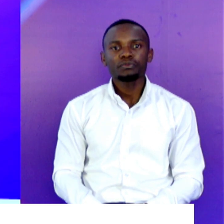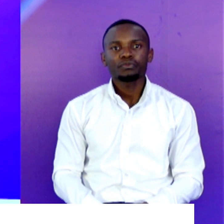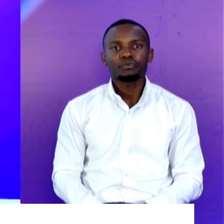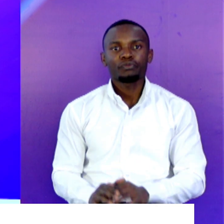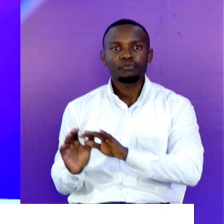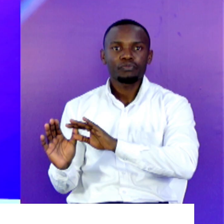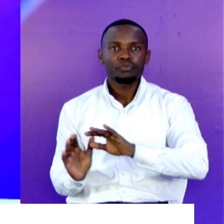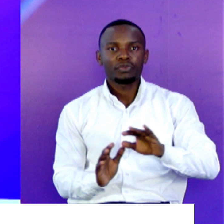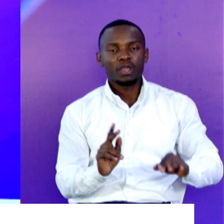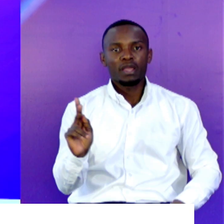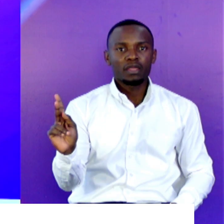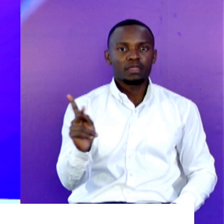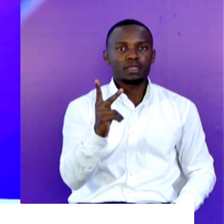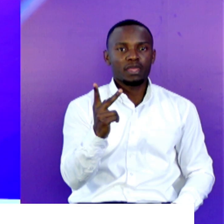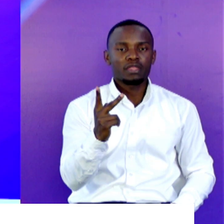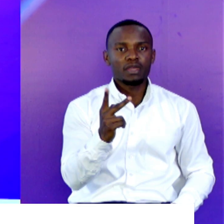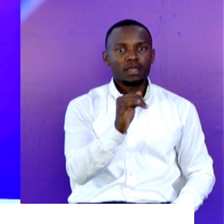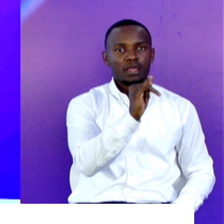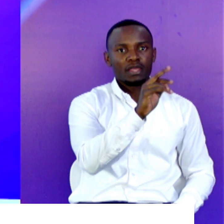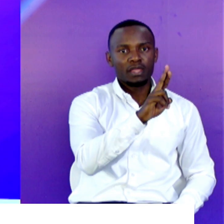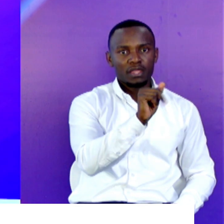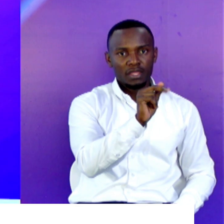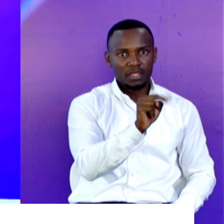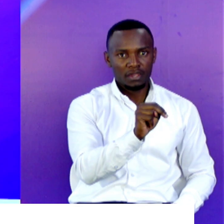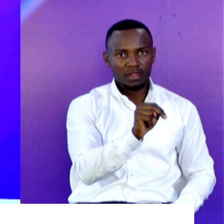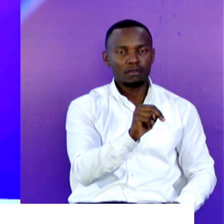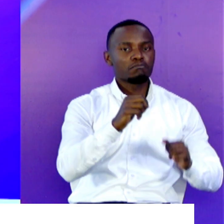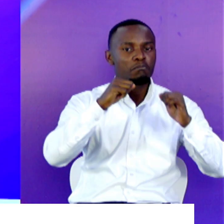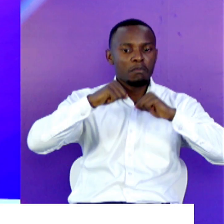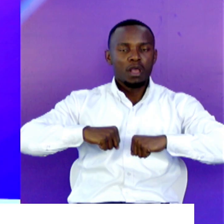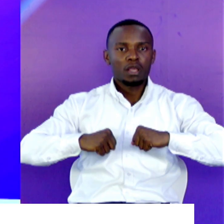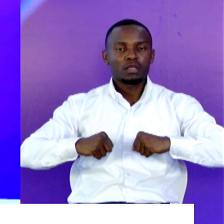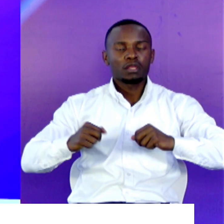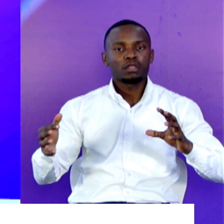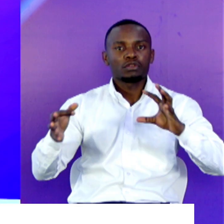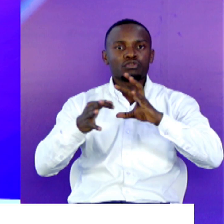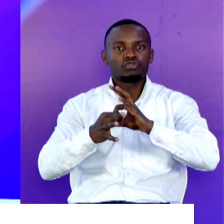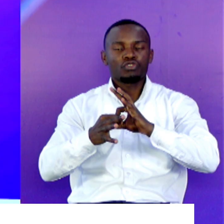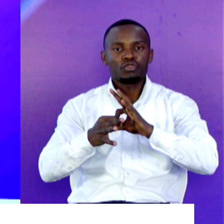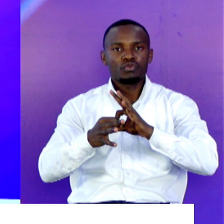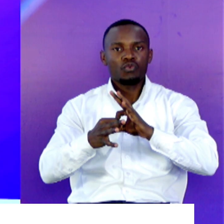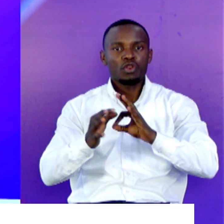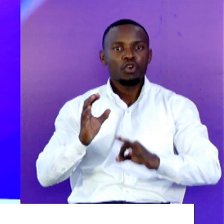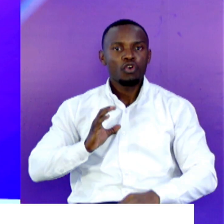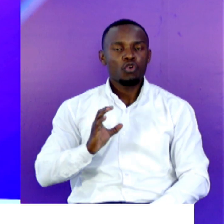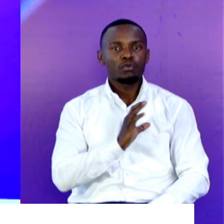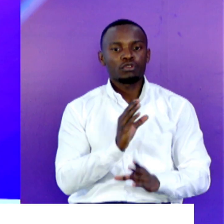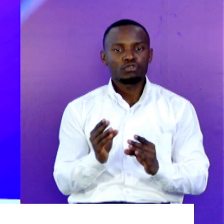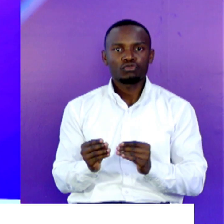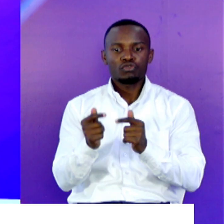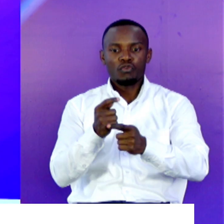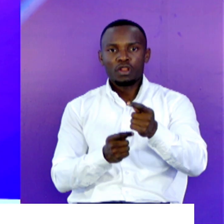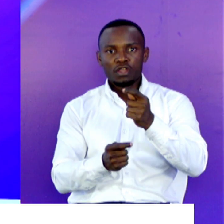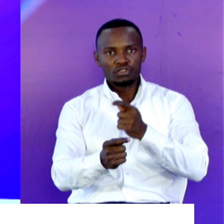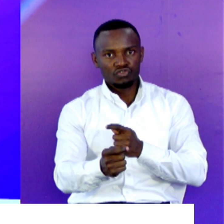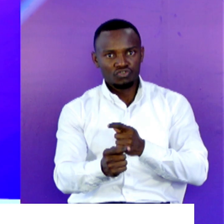Kenya and Iran have agreed to form a joint committee to resolve trade barriers within 60 days,